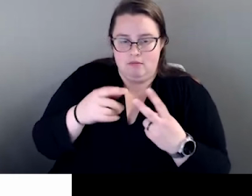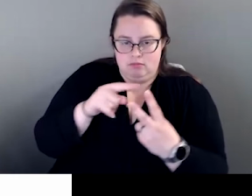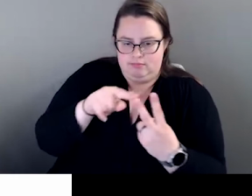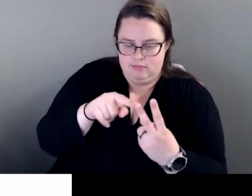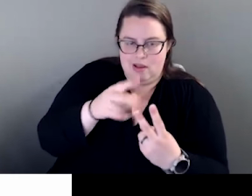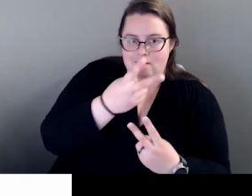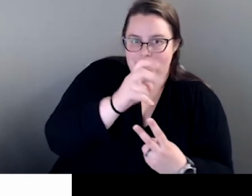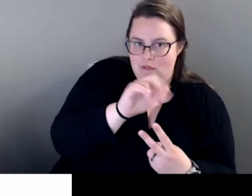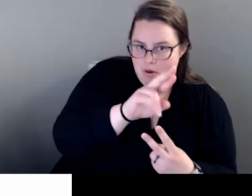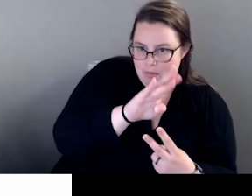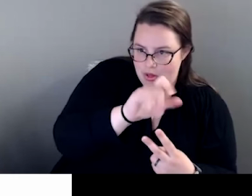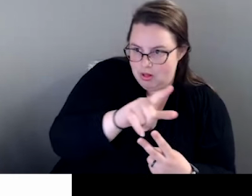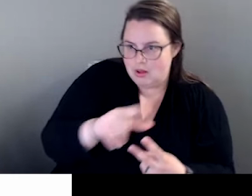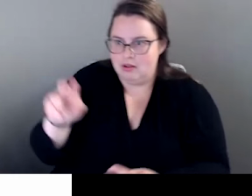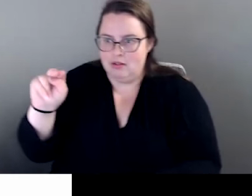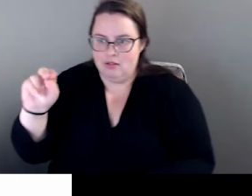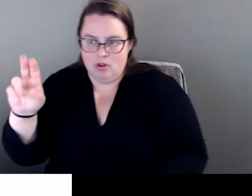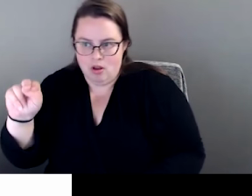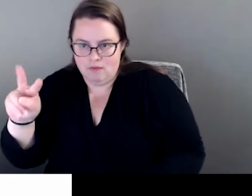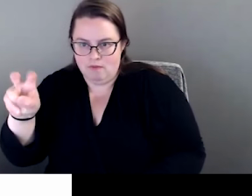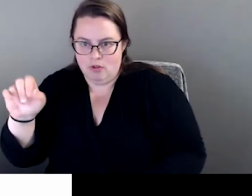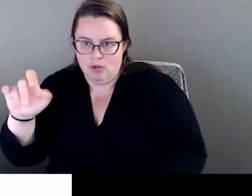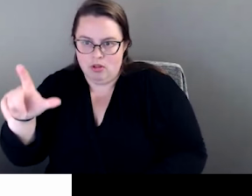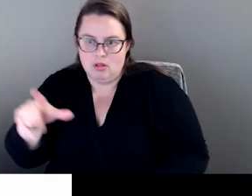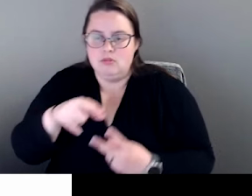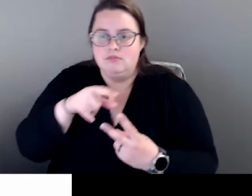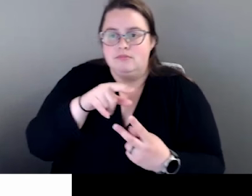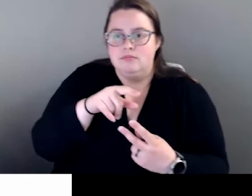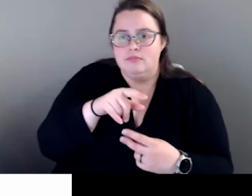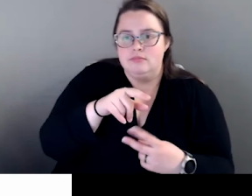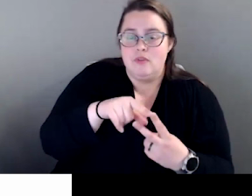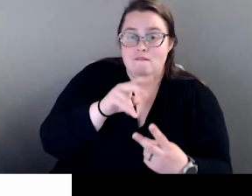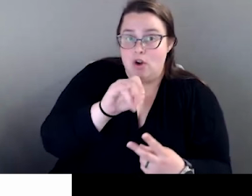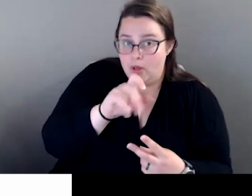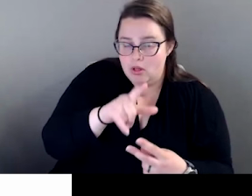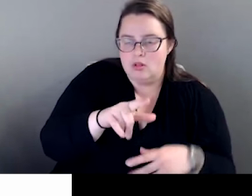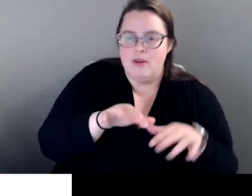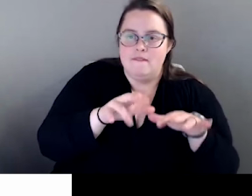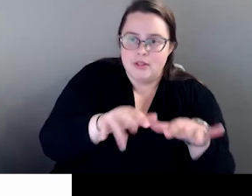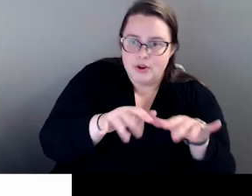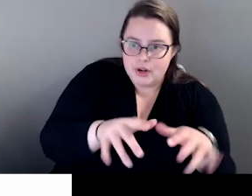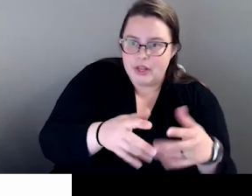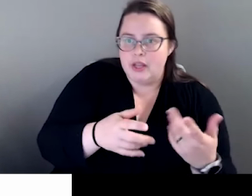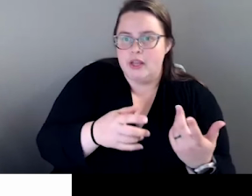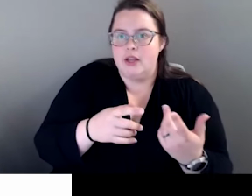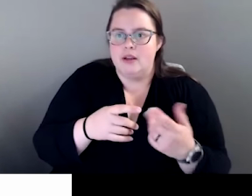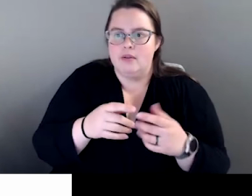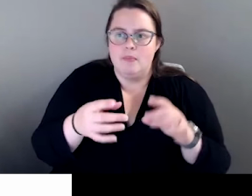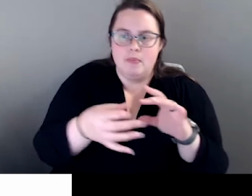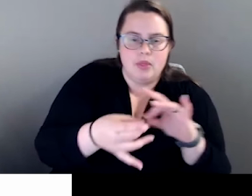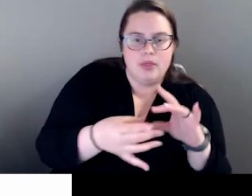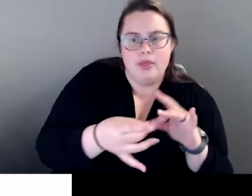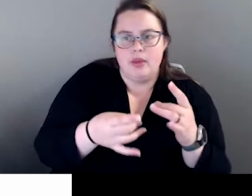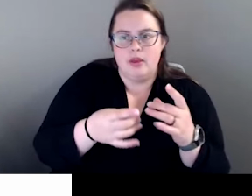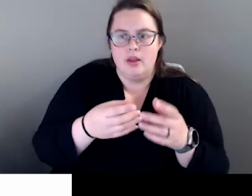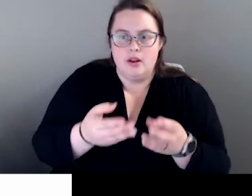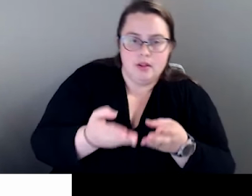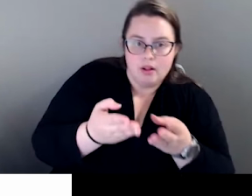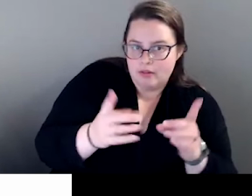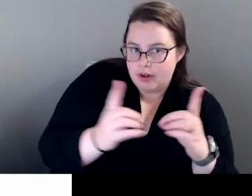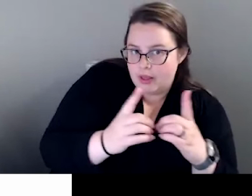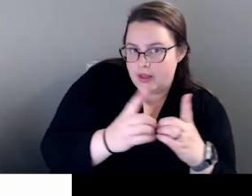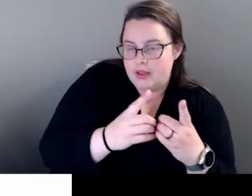verbal ones is like being flirtatious, making advances, propositions or requests for sexual activities or dates, and